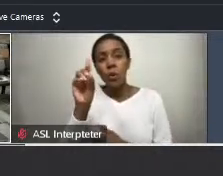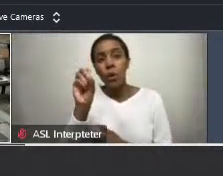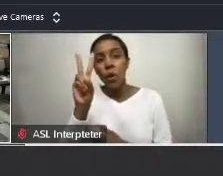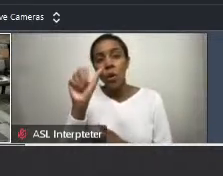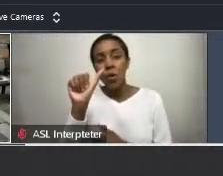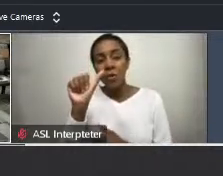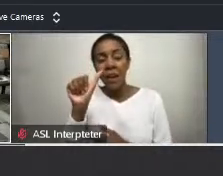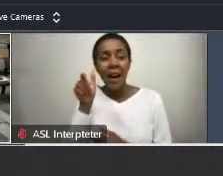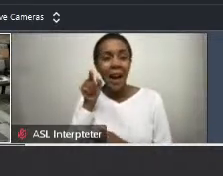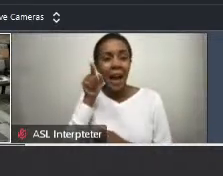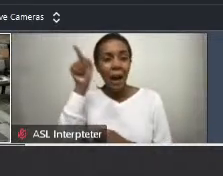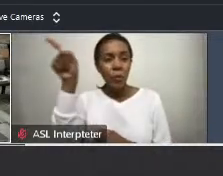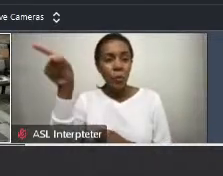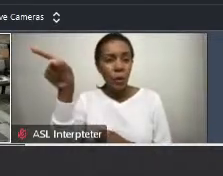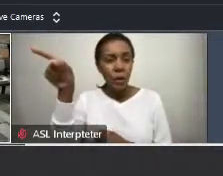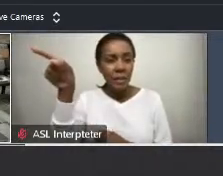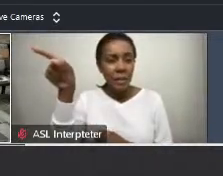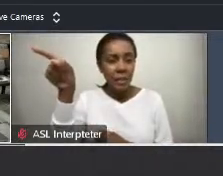out towards as